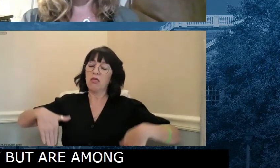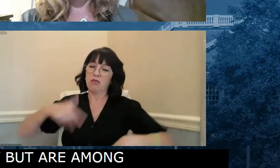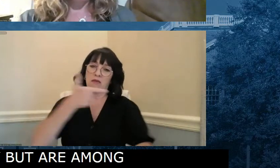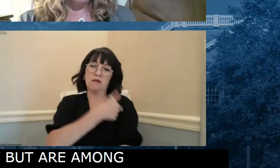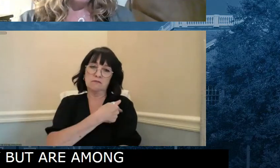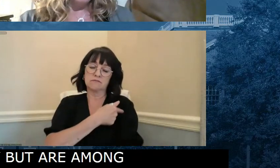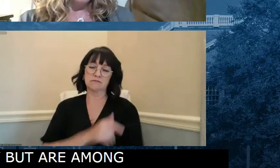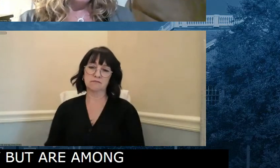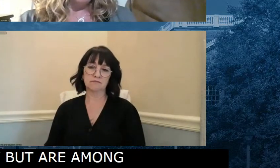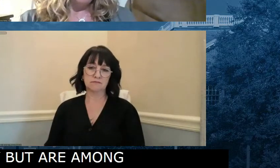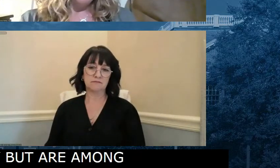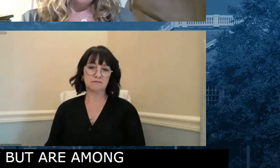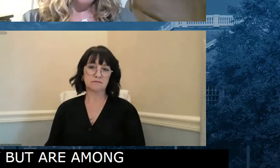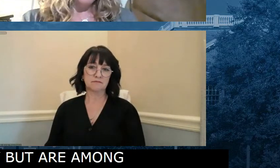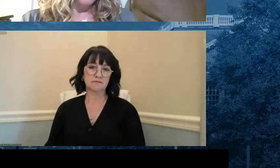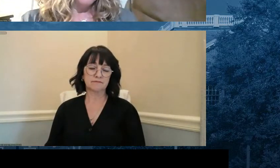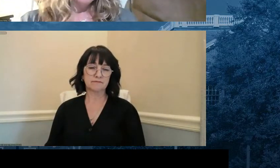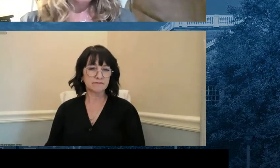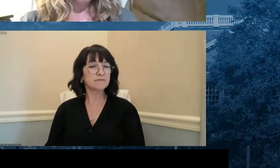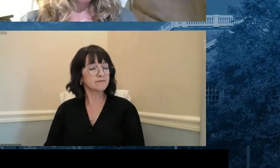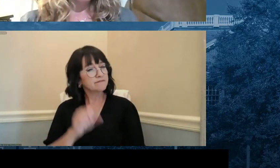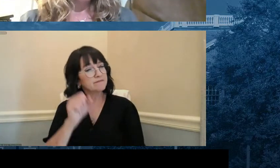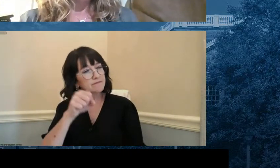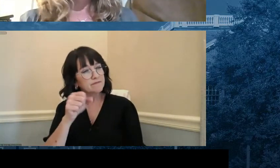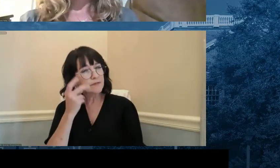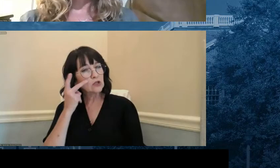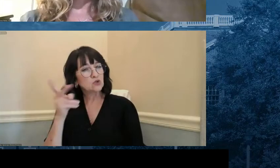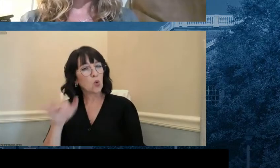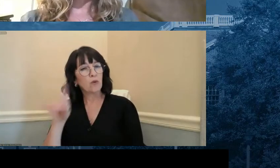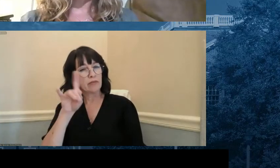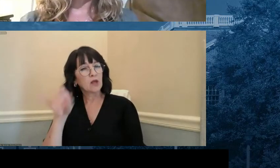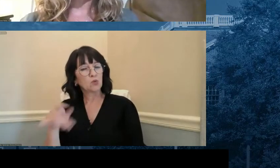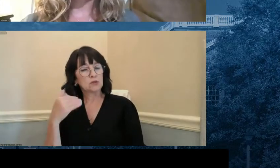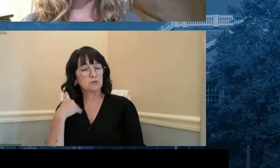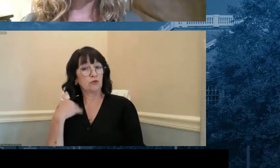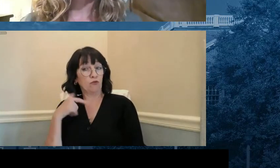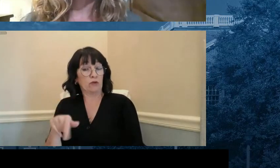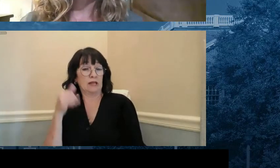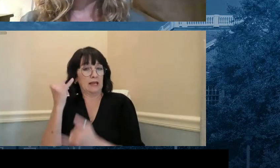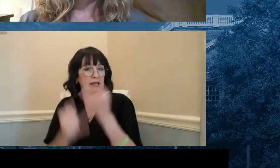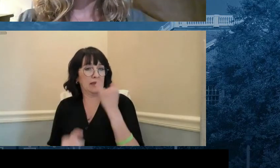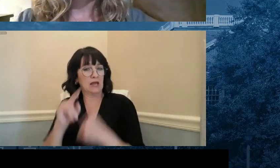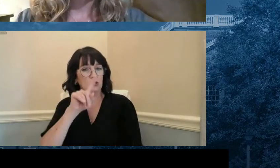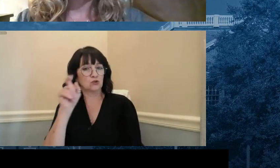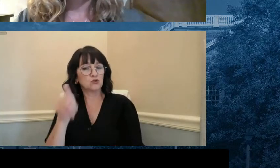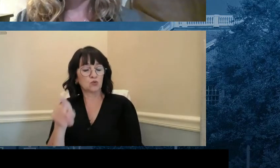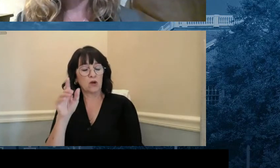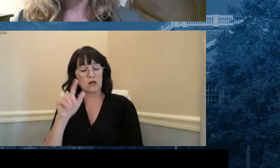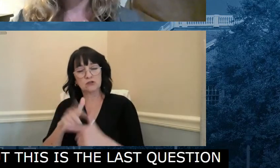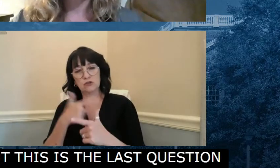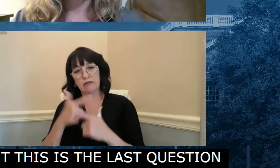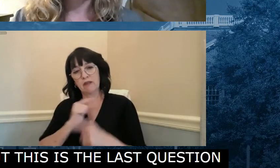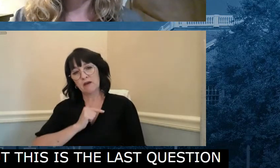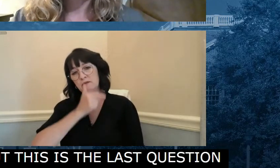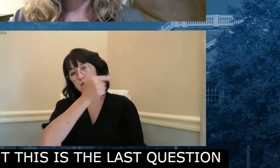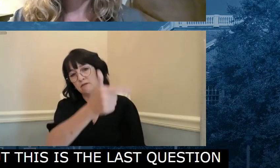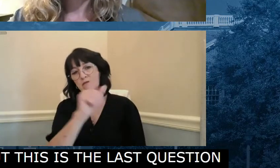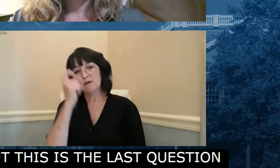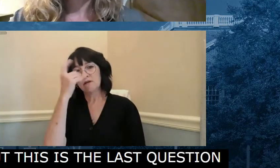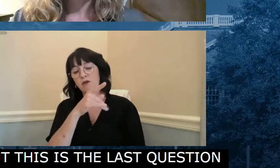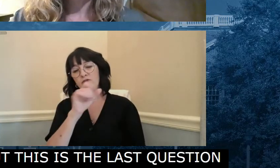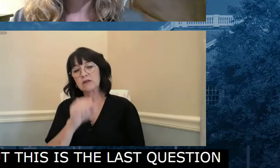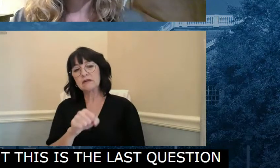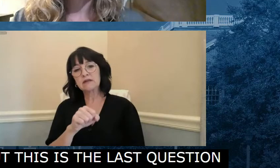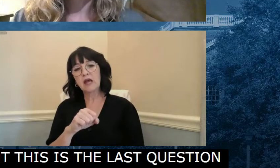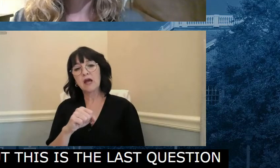And we sort of got this one before, Dr. Rattay, but this will be the last question we take tonight, and then I'll go to the governor for closing remarks. But we've had a few